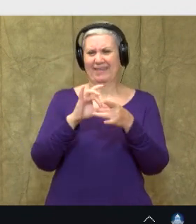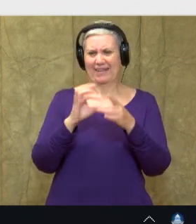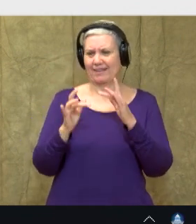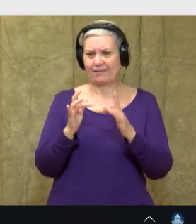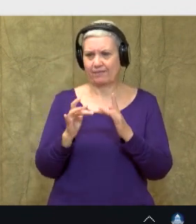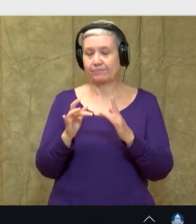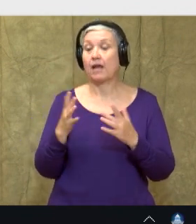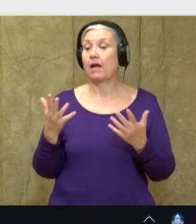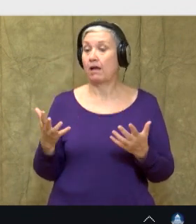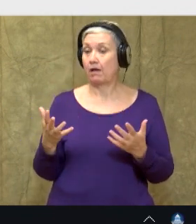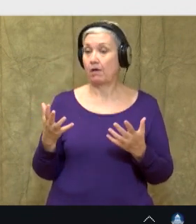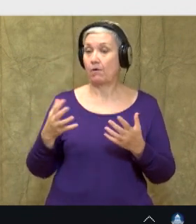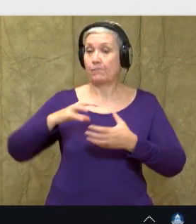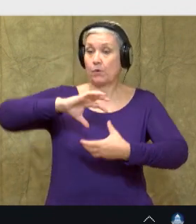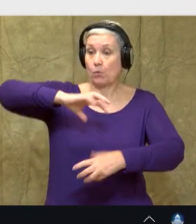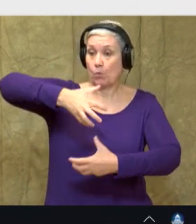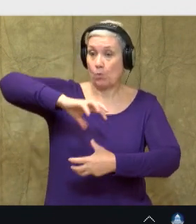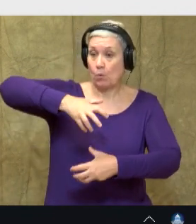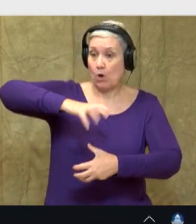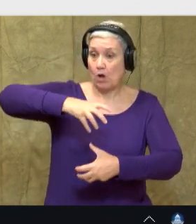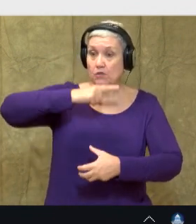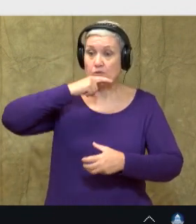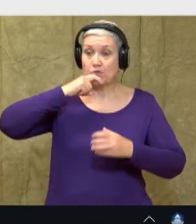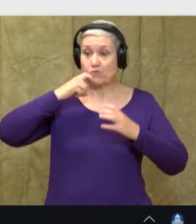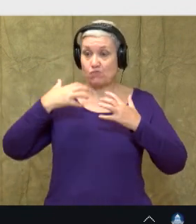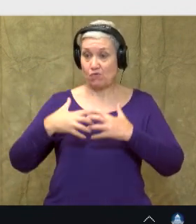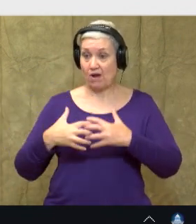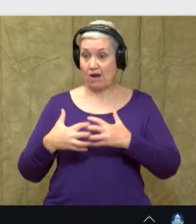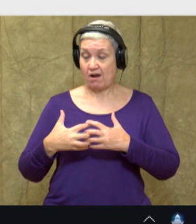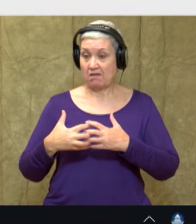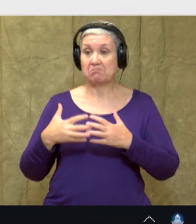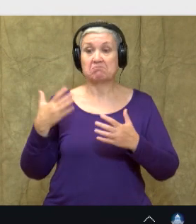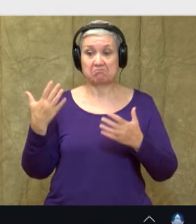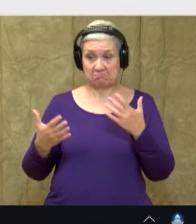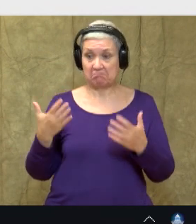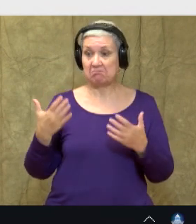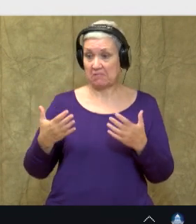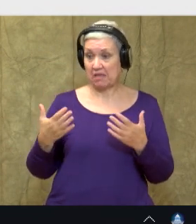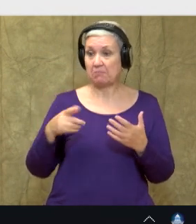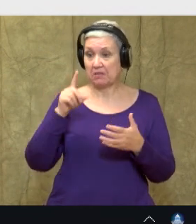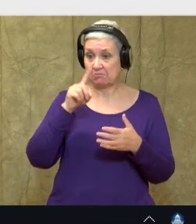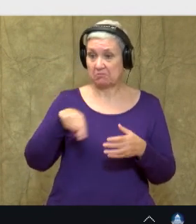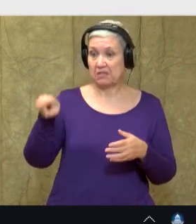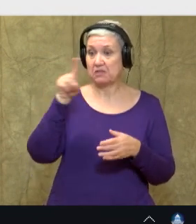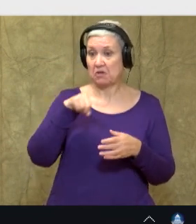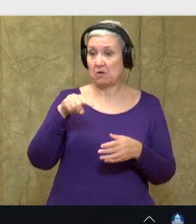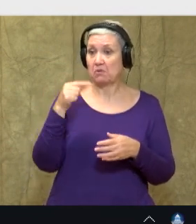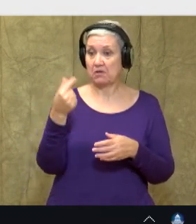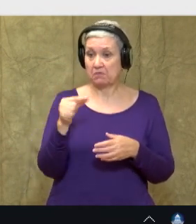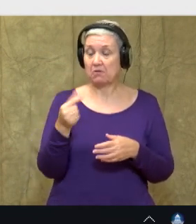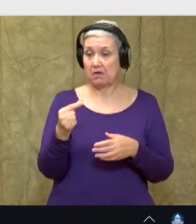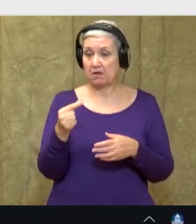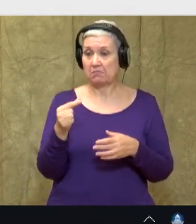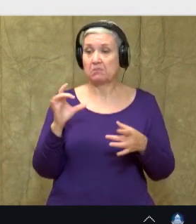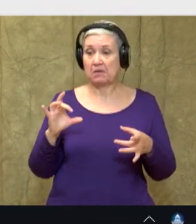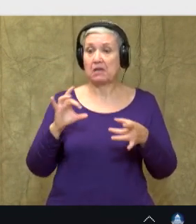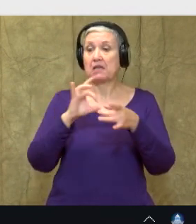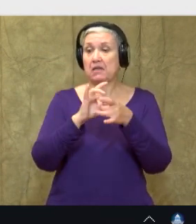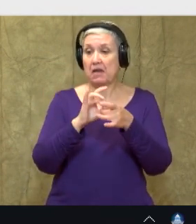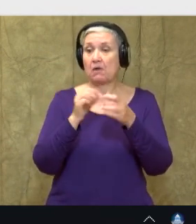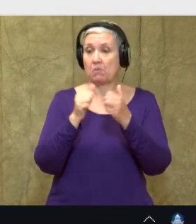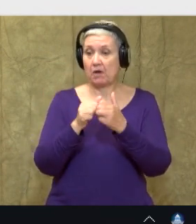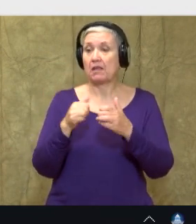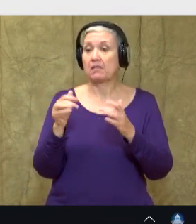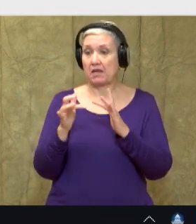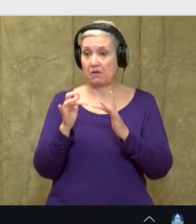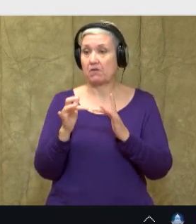washer and dryer, maybe a lamp because of electricity, and maybe a soap pump one day will all be connected to the internet in some way.